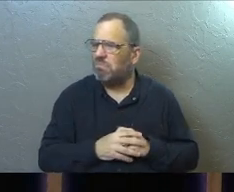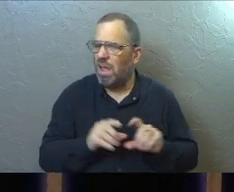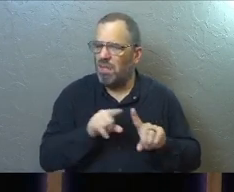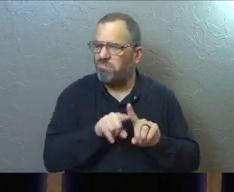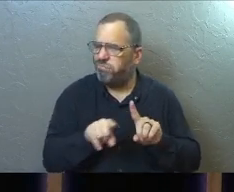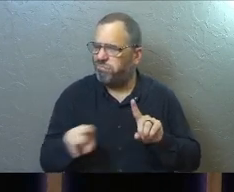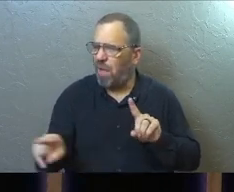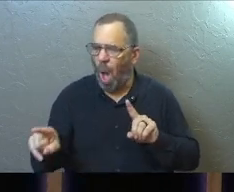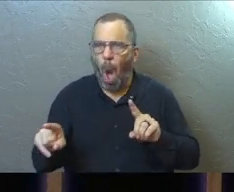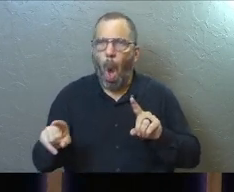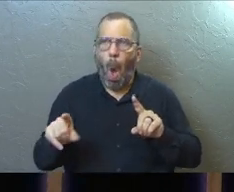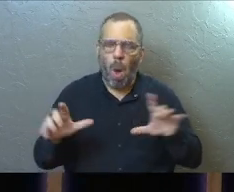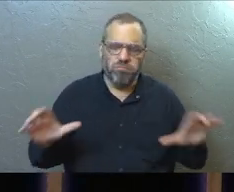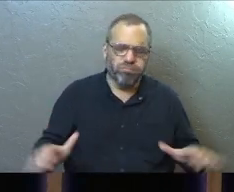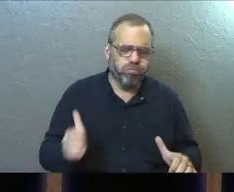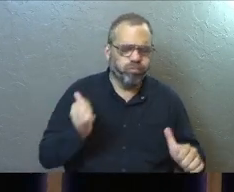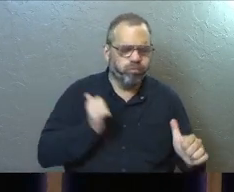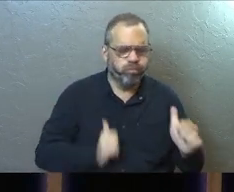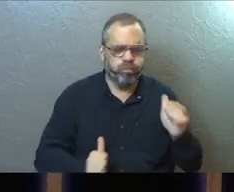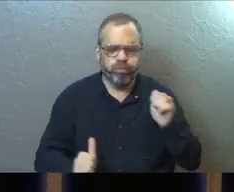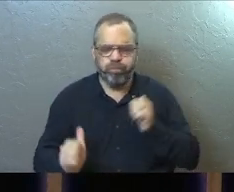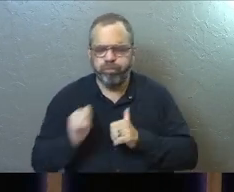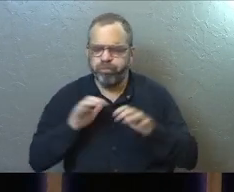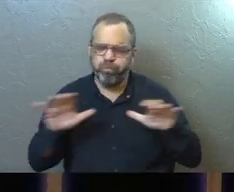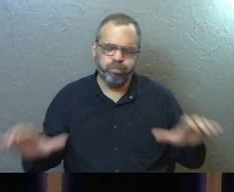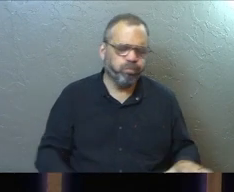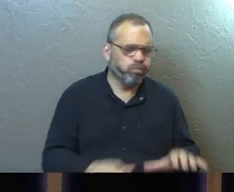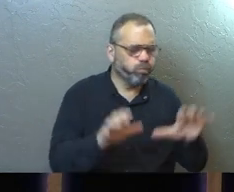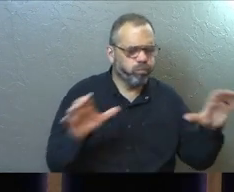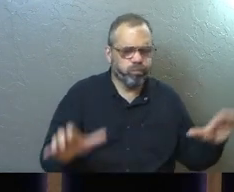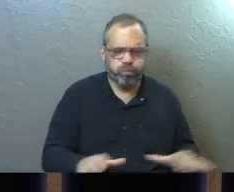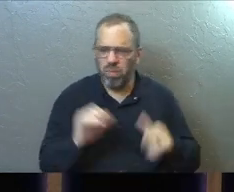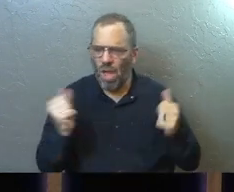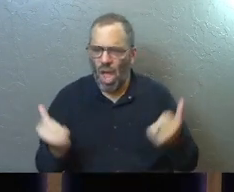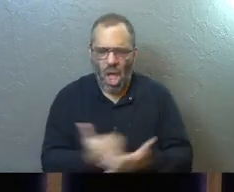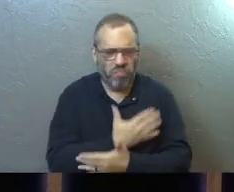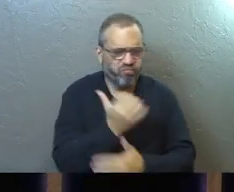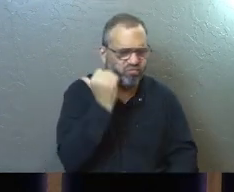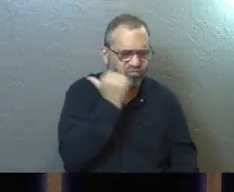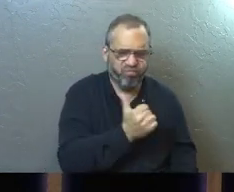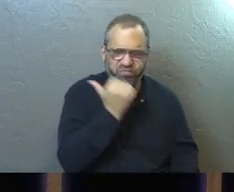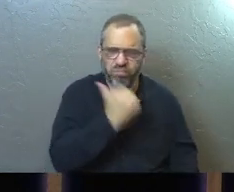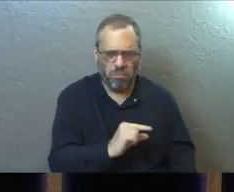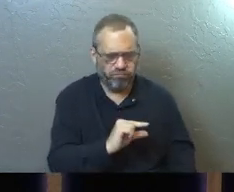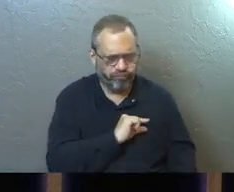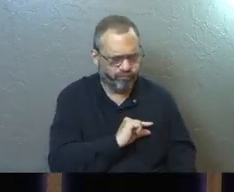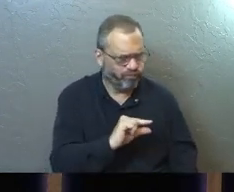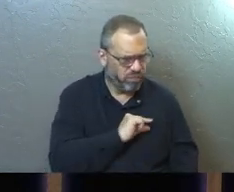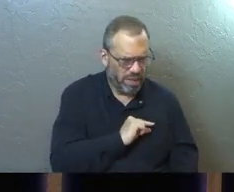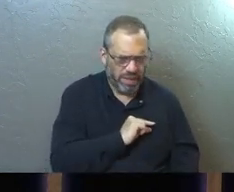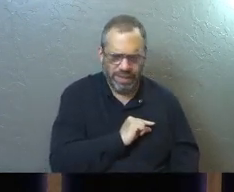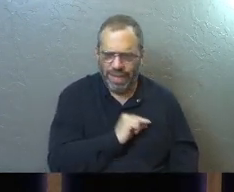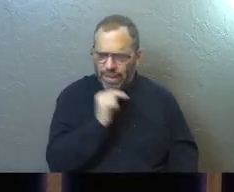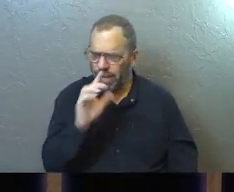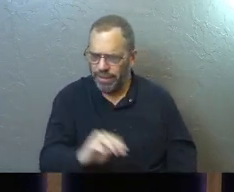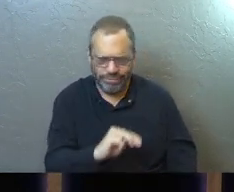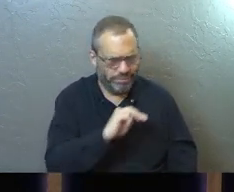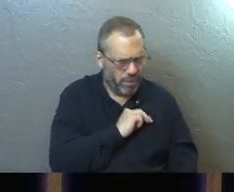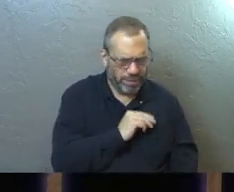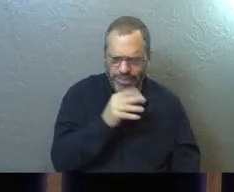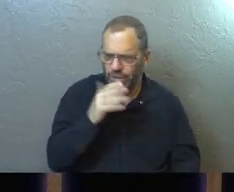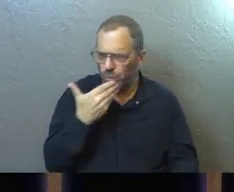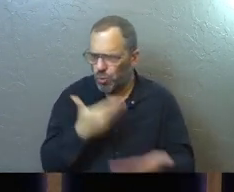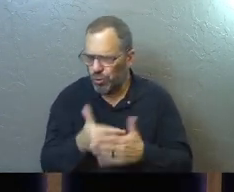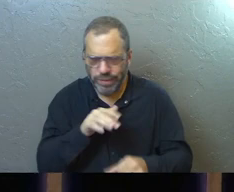this performing for God road. And you got onto this like every single day guilt trip road. I'm not moral enough. I'm not